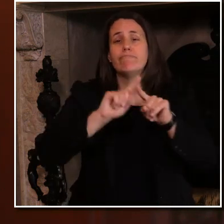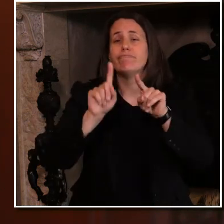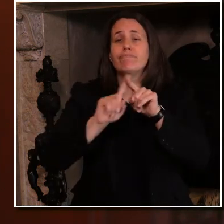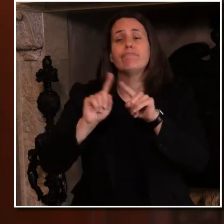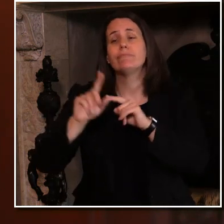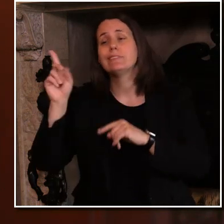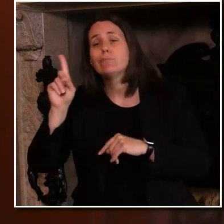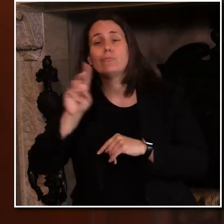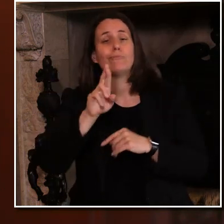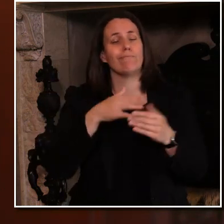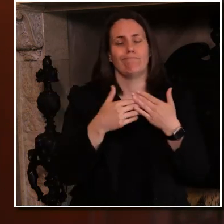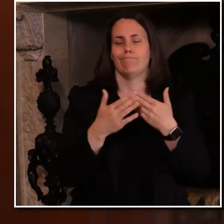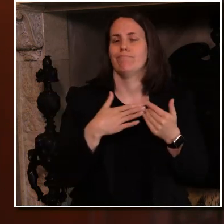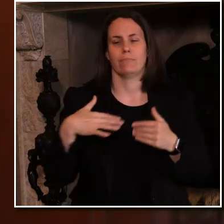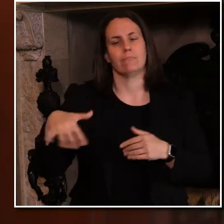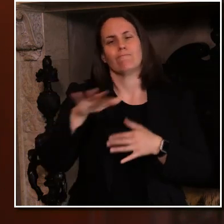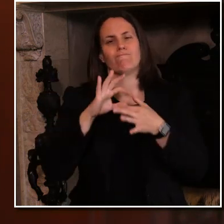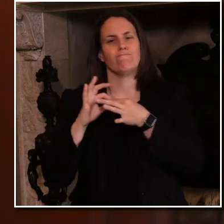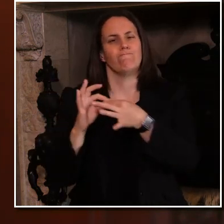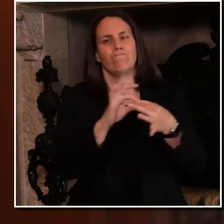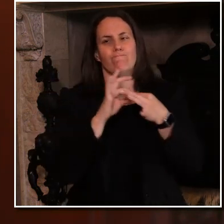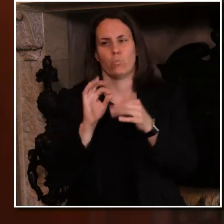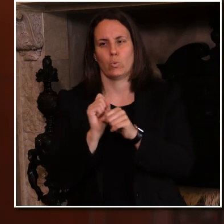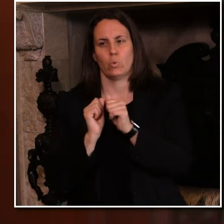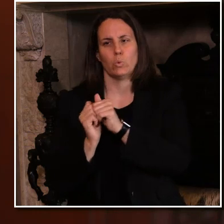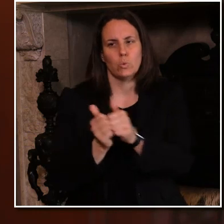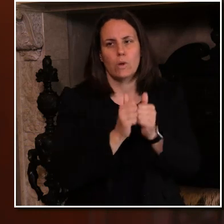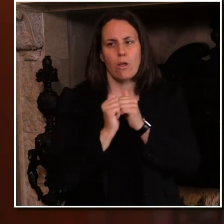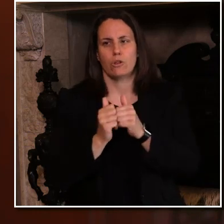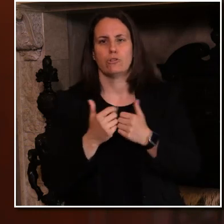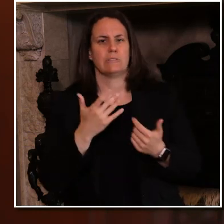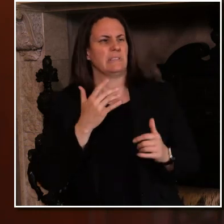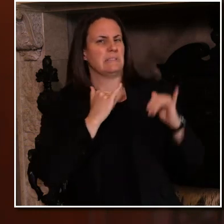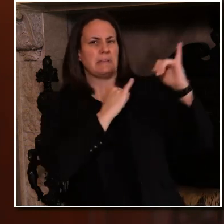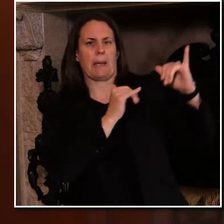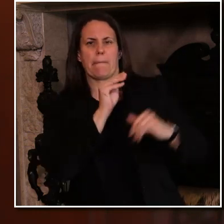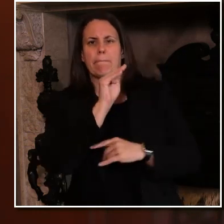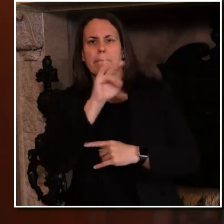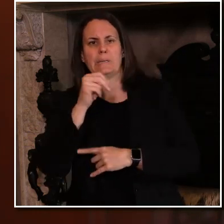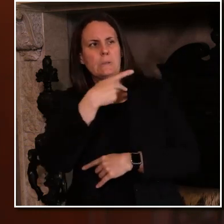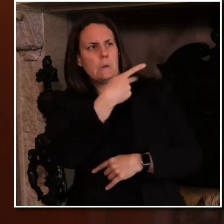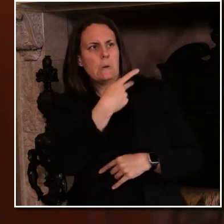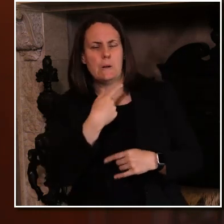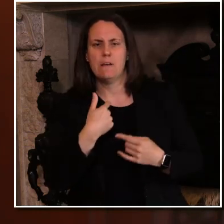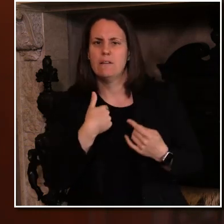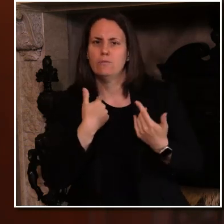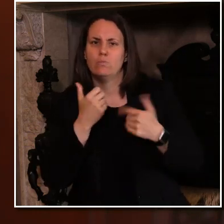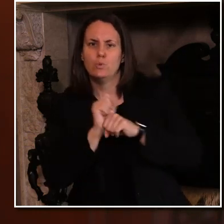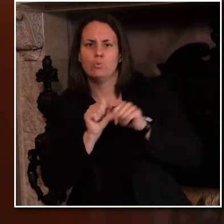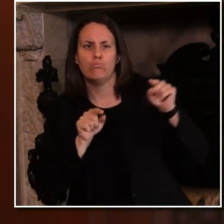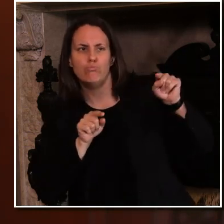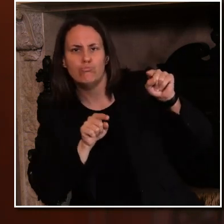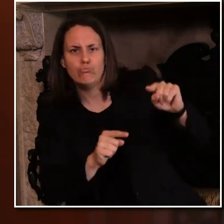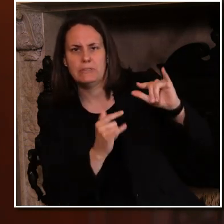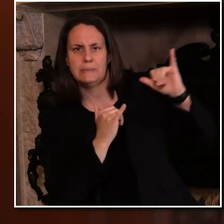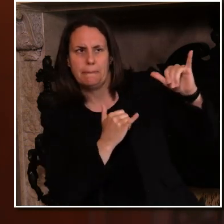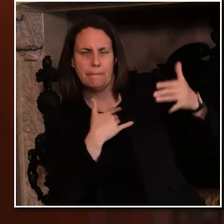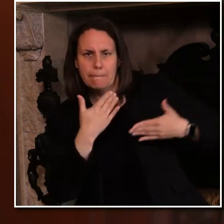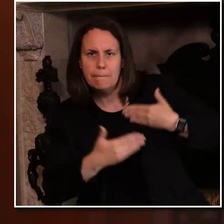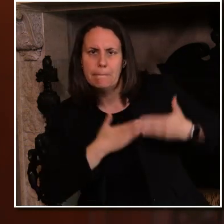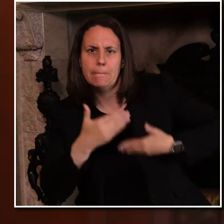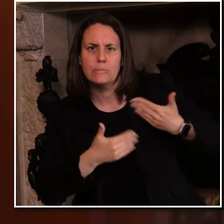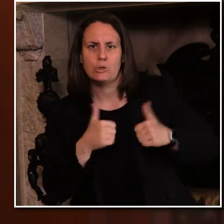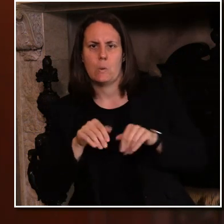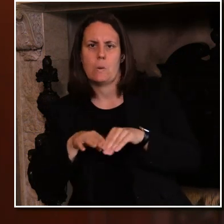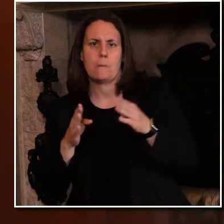in the legislature worked with Democratic Governor Tim Walz to pass multiple pieces of bipartisan legislation. So I know it's possible